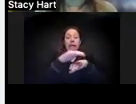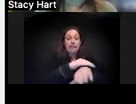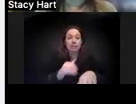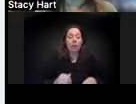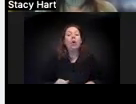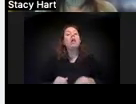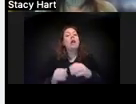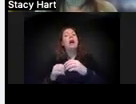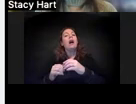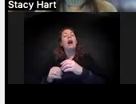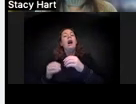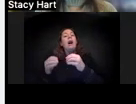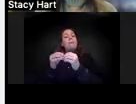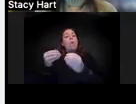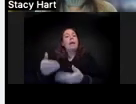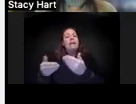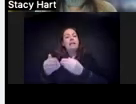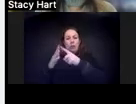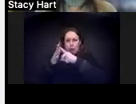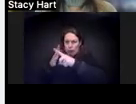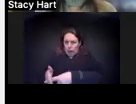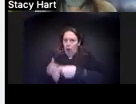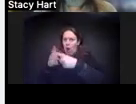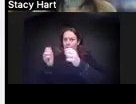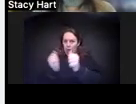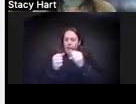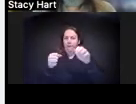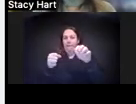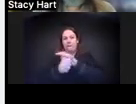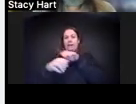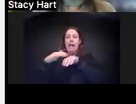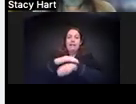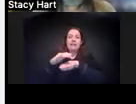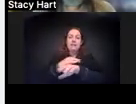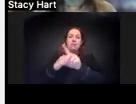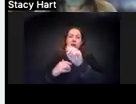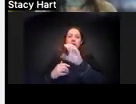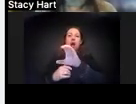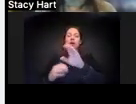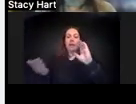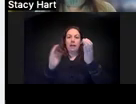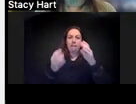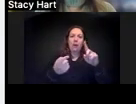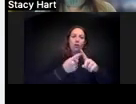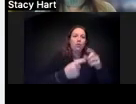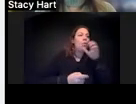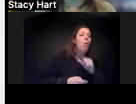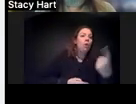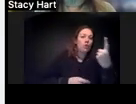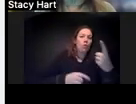back and make documents accessible later. Next slide.